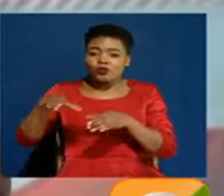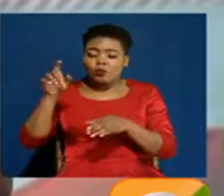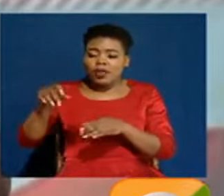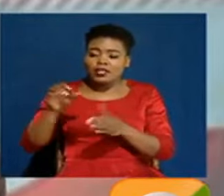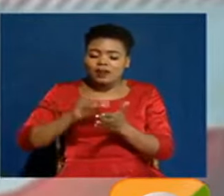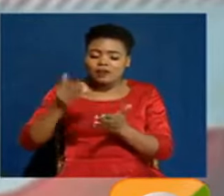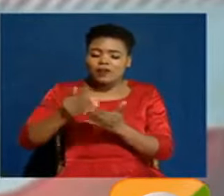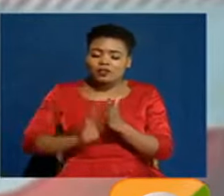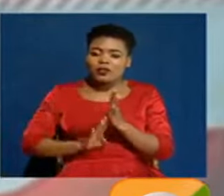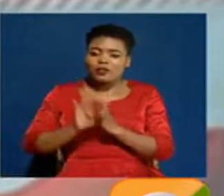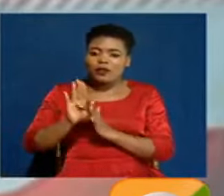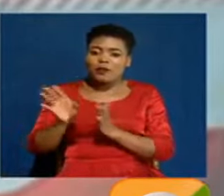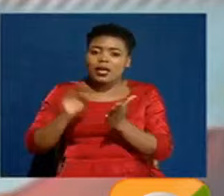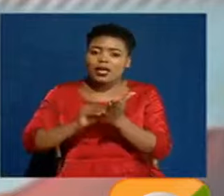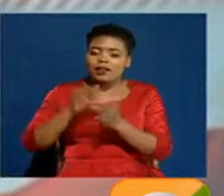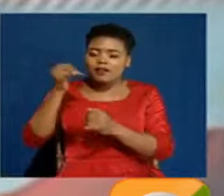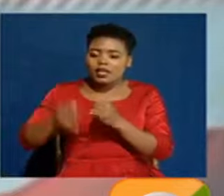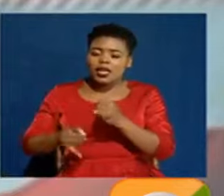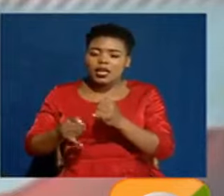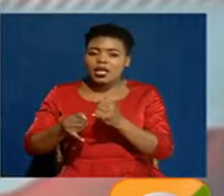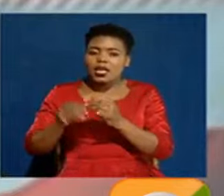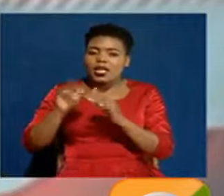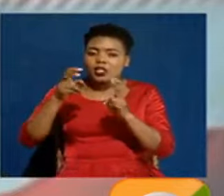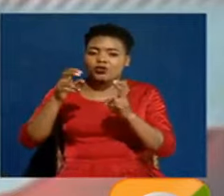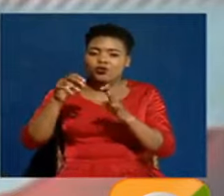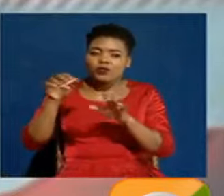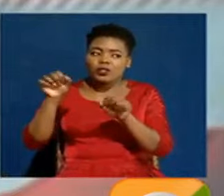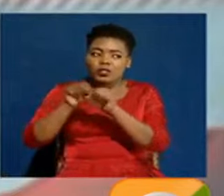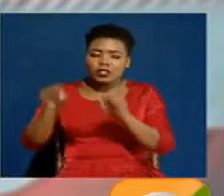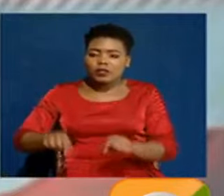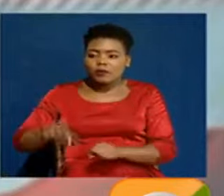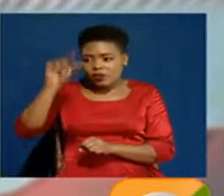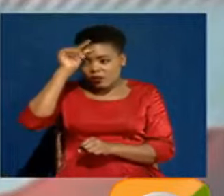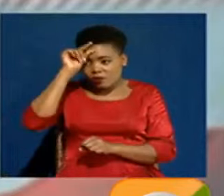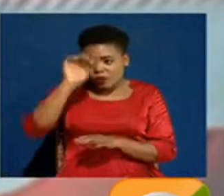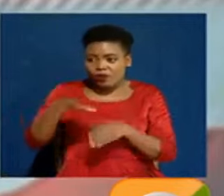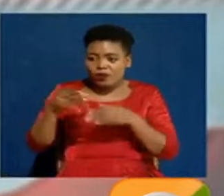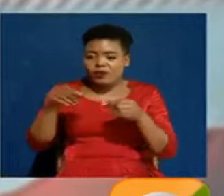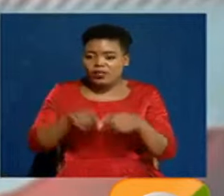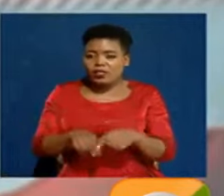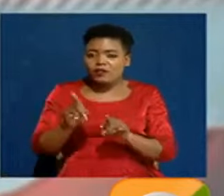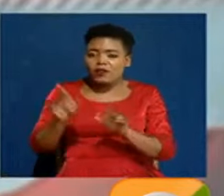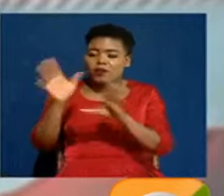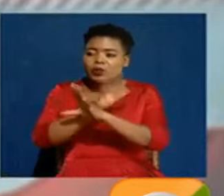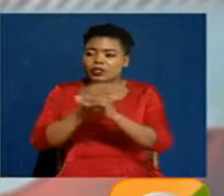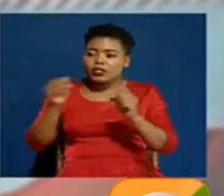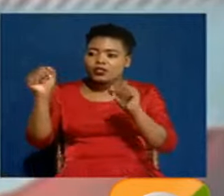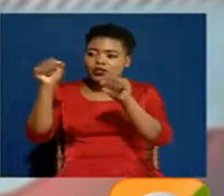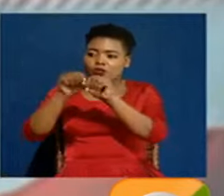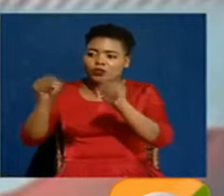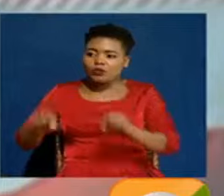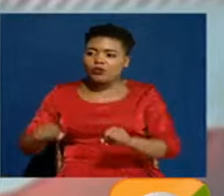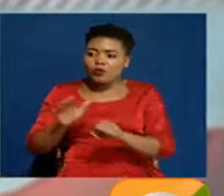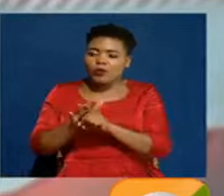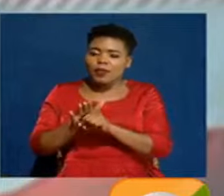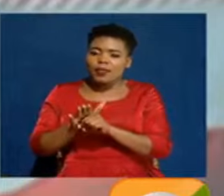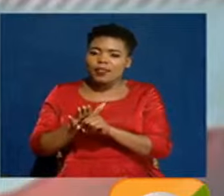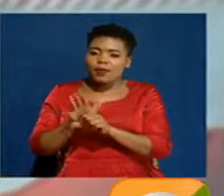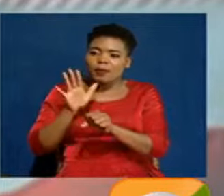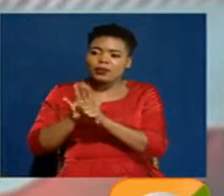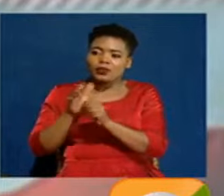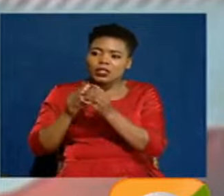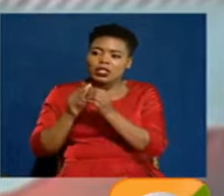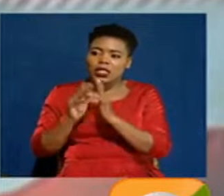of the system of governance. We have given ourselves a presidential system with minority and